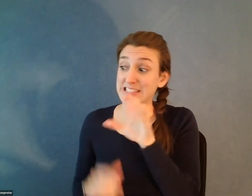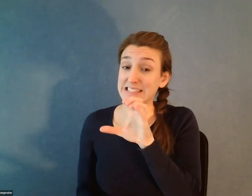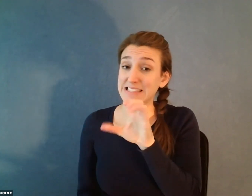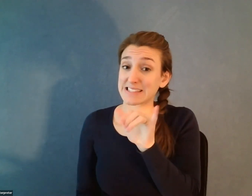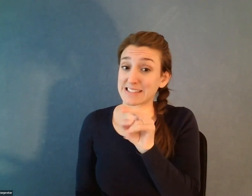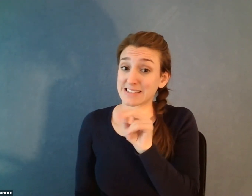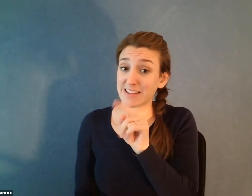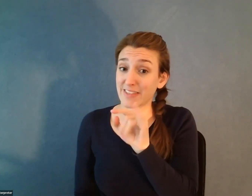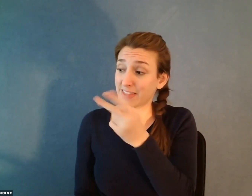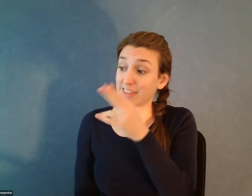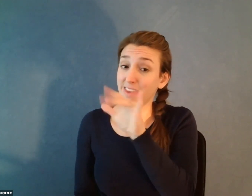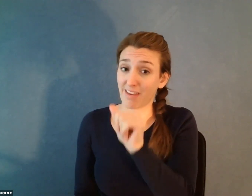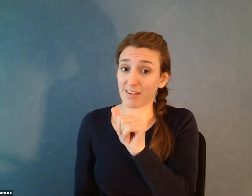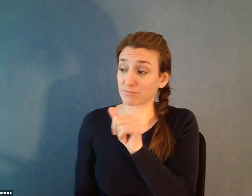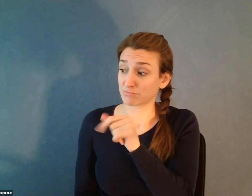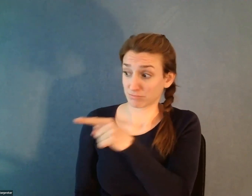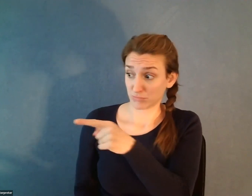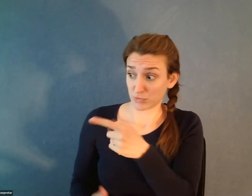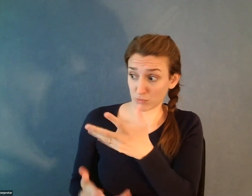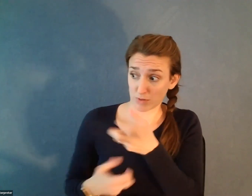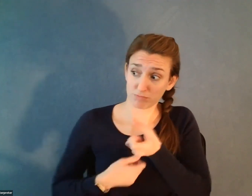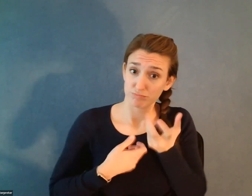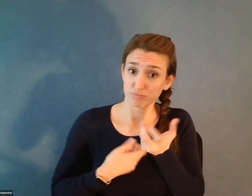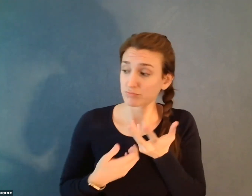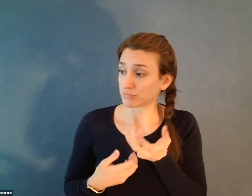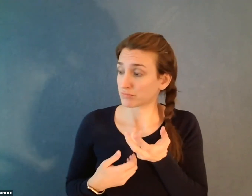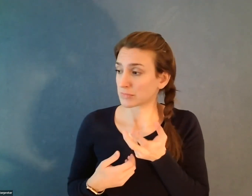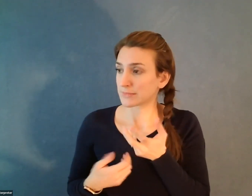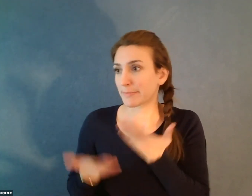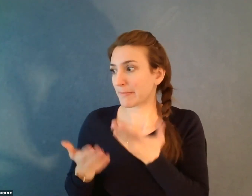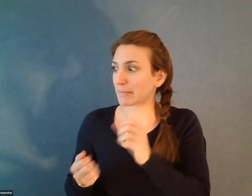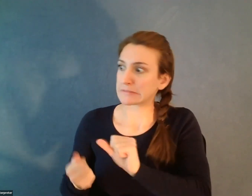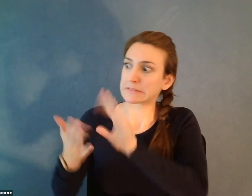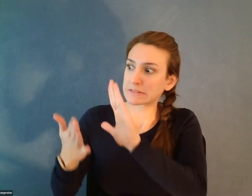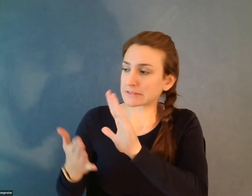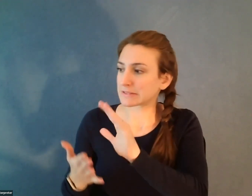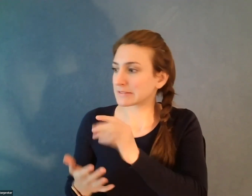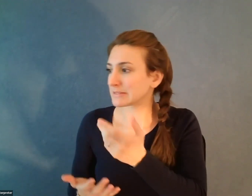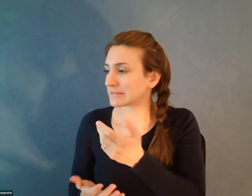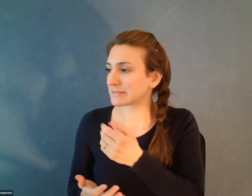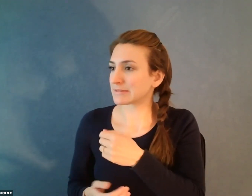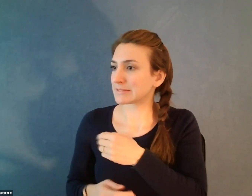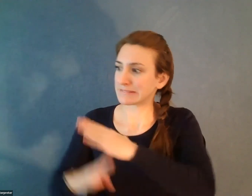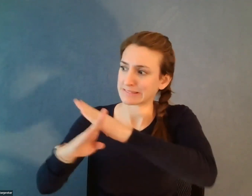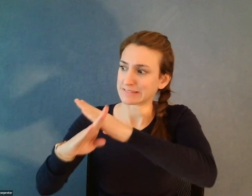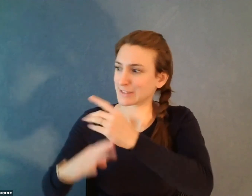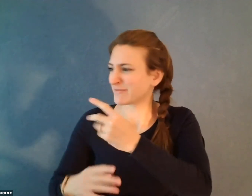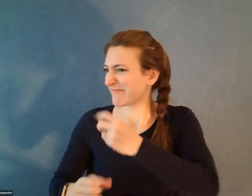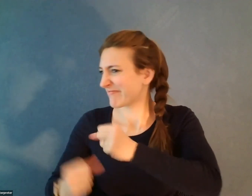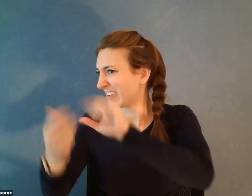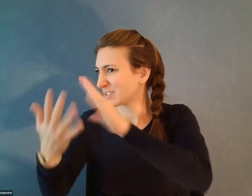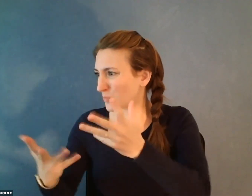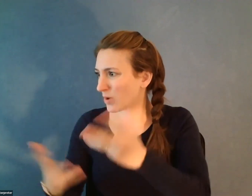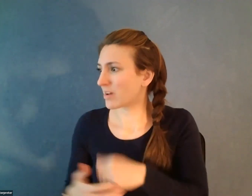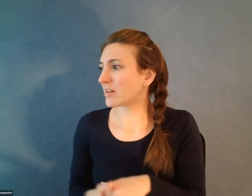share some barriers you've seen and also why you believe this program and inclusion and a sense of belonging in